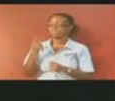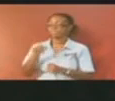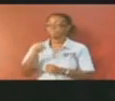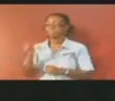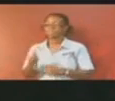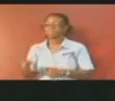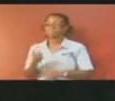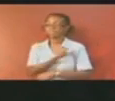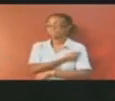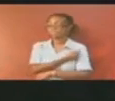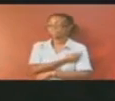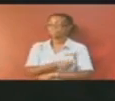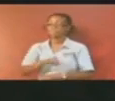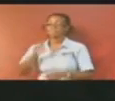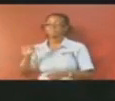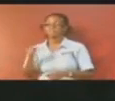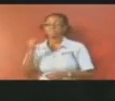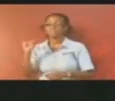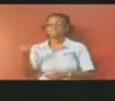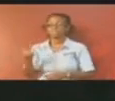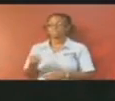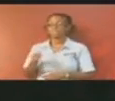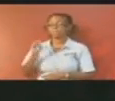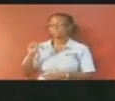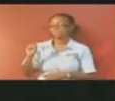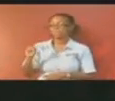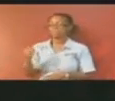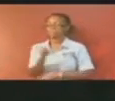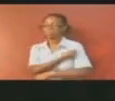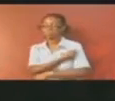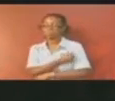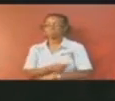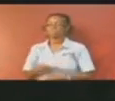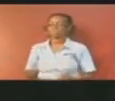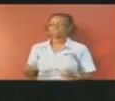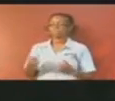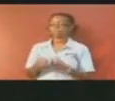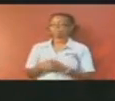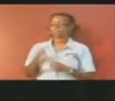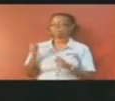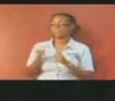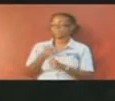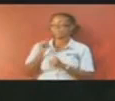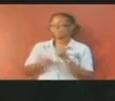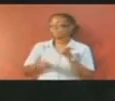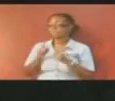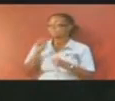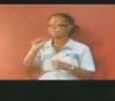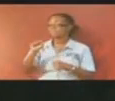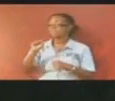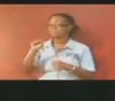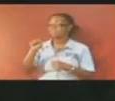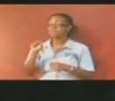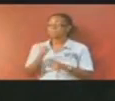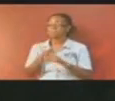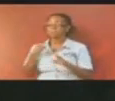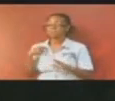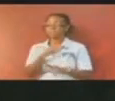Johnson, and of course now Sinopharm, the latest addition. And we really thank the WHO for getting that vaccine on the EUL